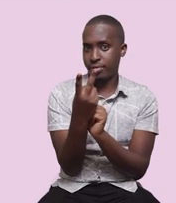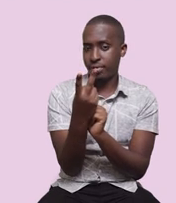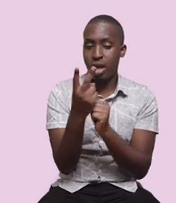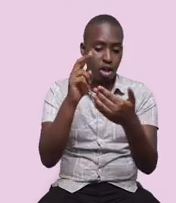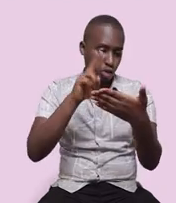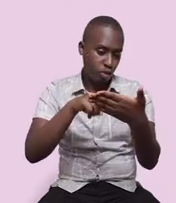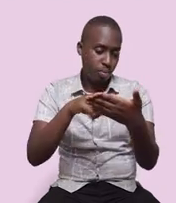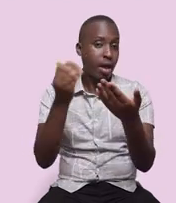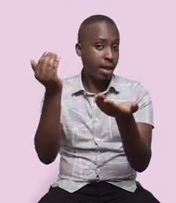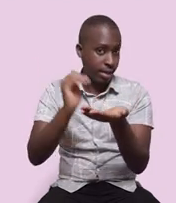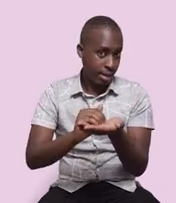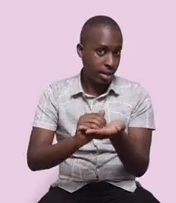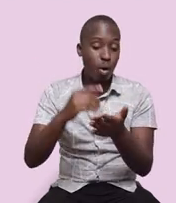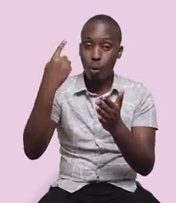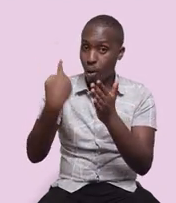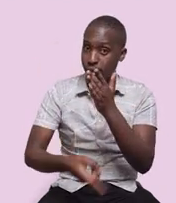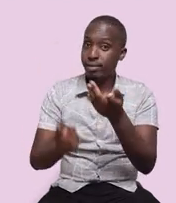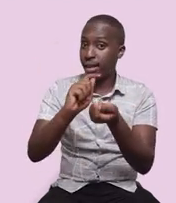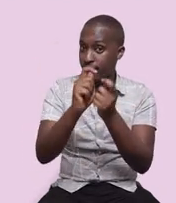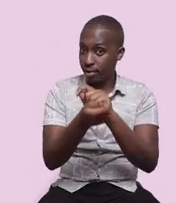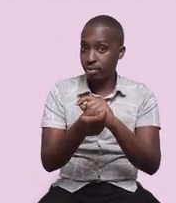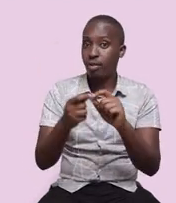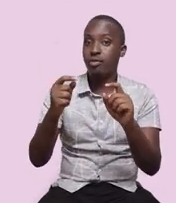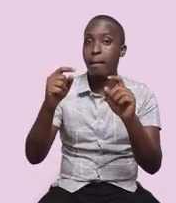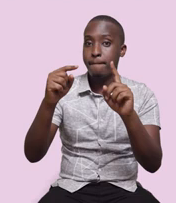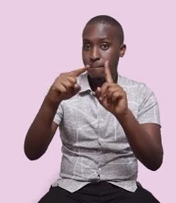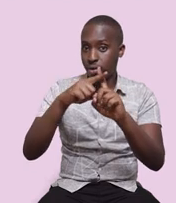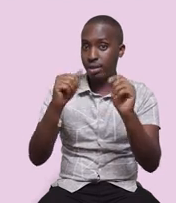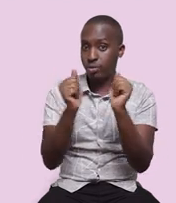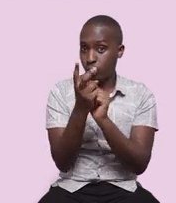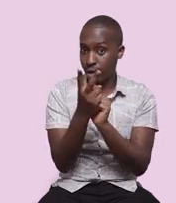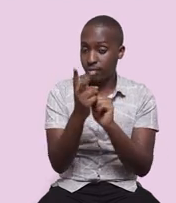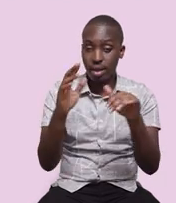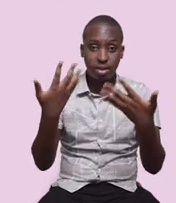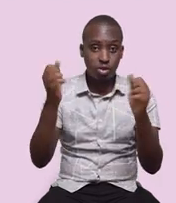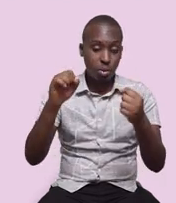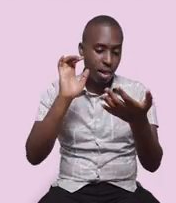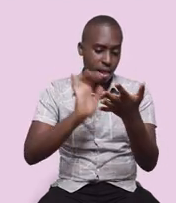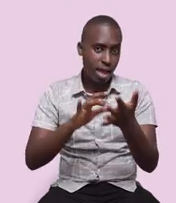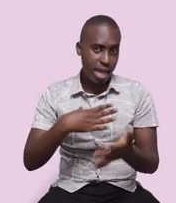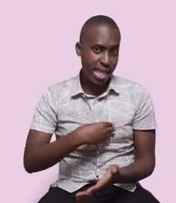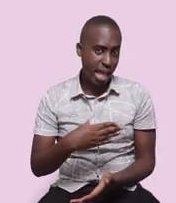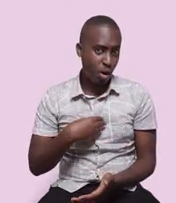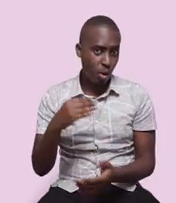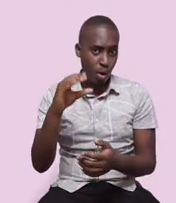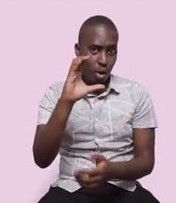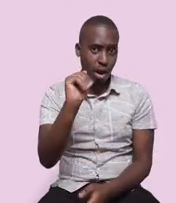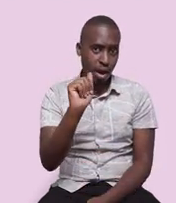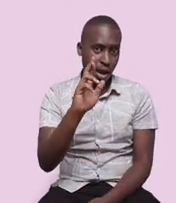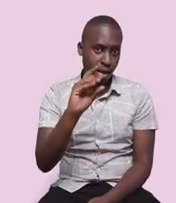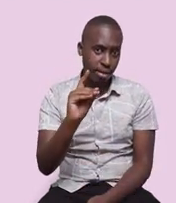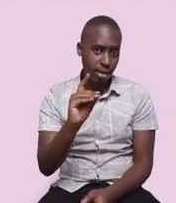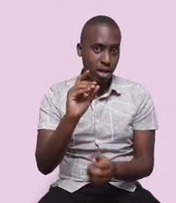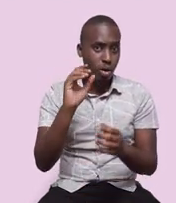Read again. What is the inverse of positive 12? May I click this yellow sticky card to